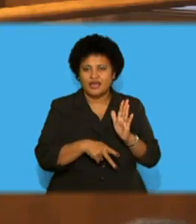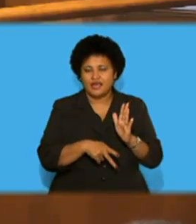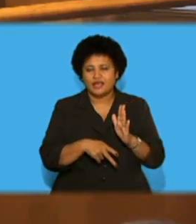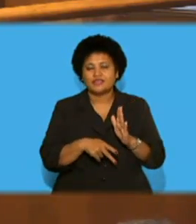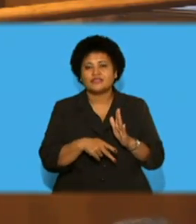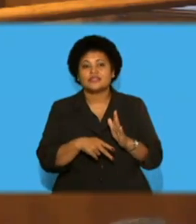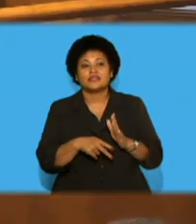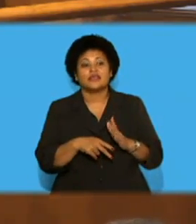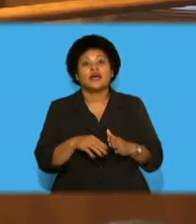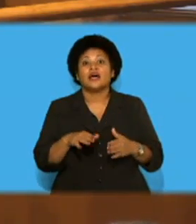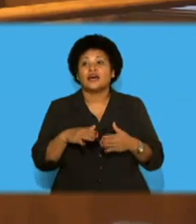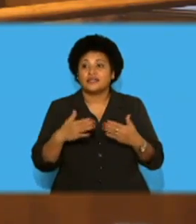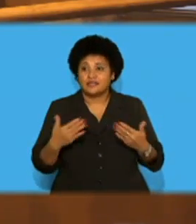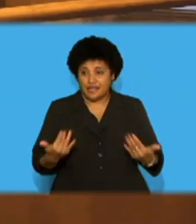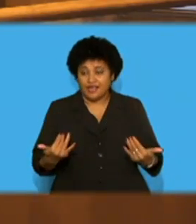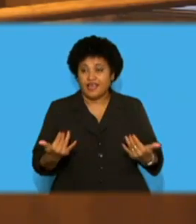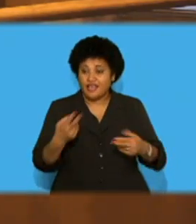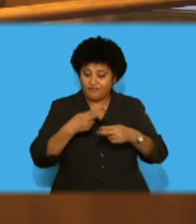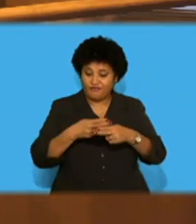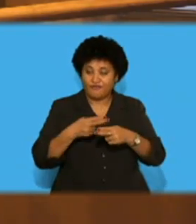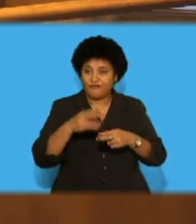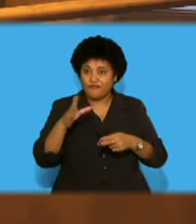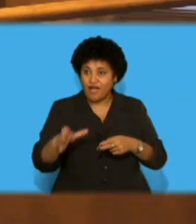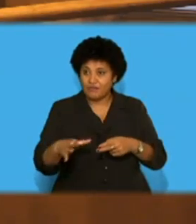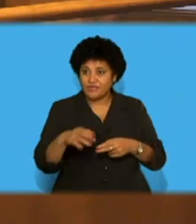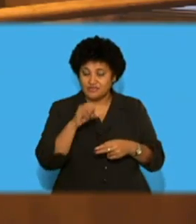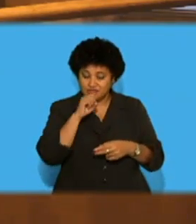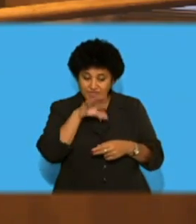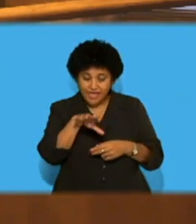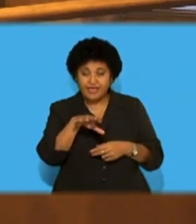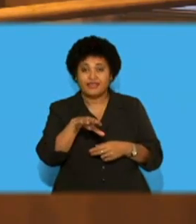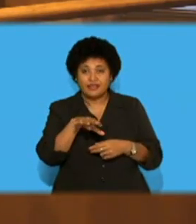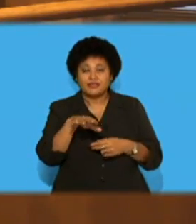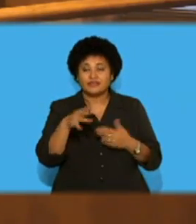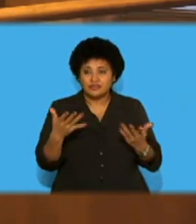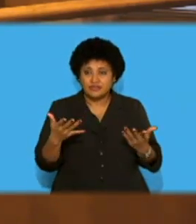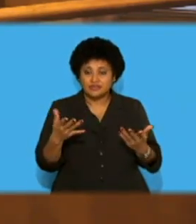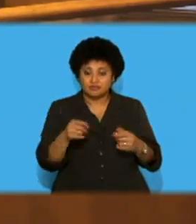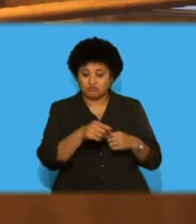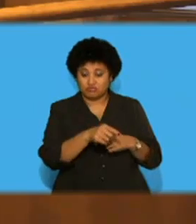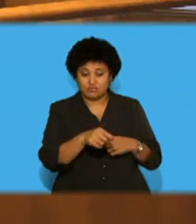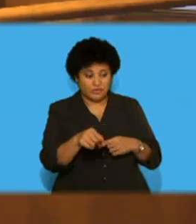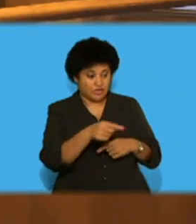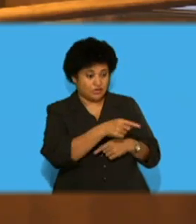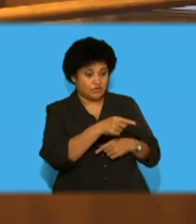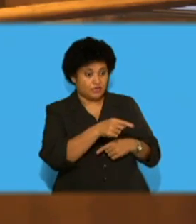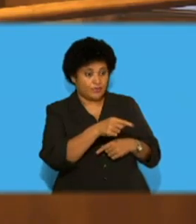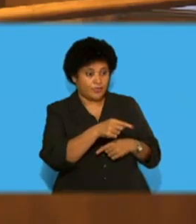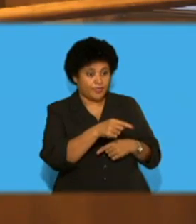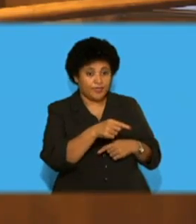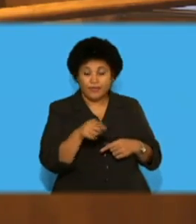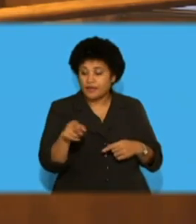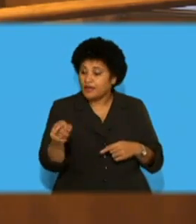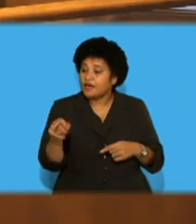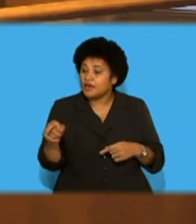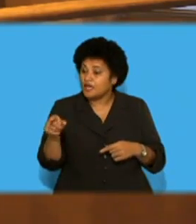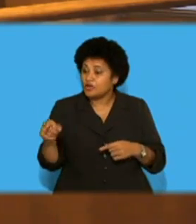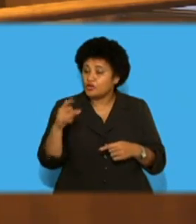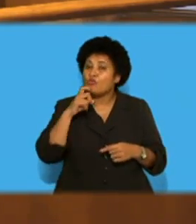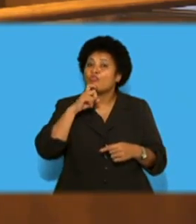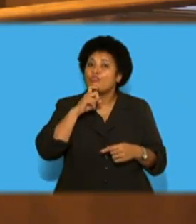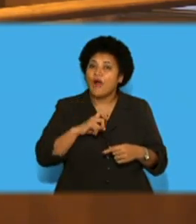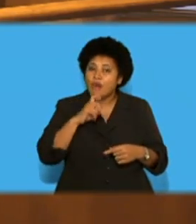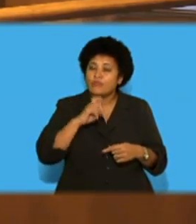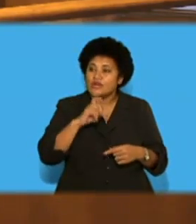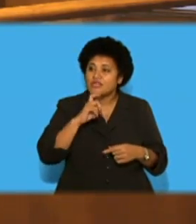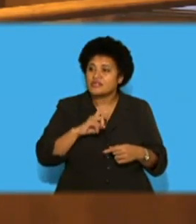$125. Now, the farmers are saying that they were promised $85 a ton by Fiji First when it was campaigning